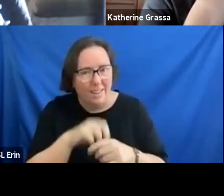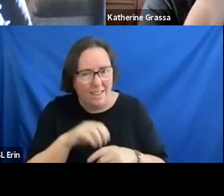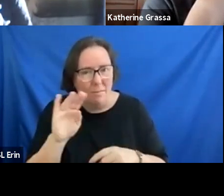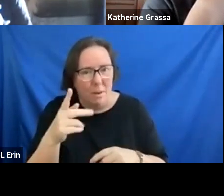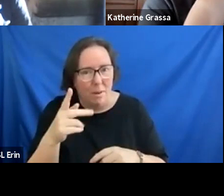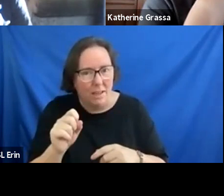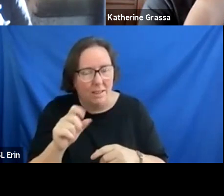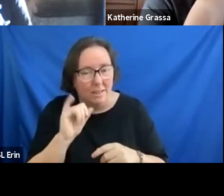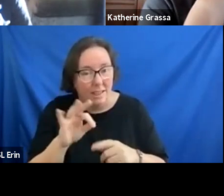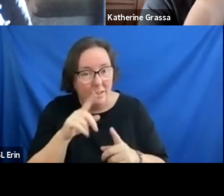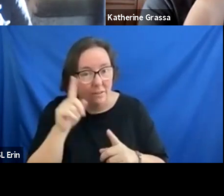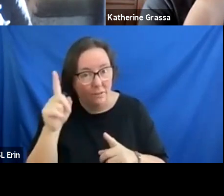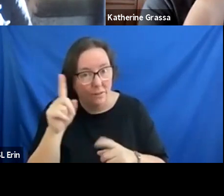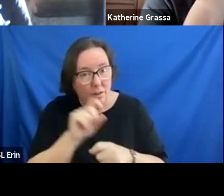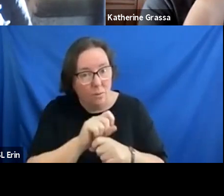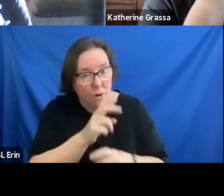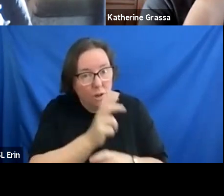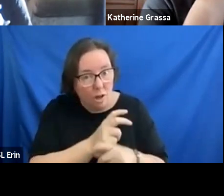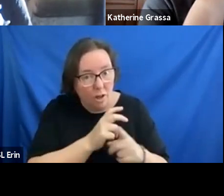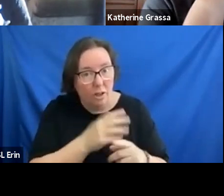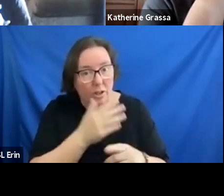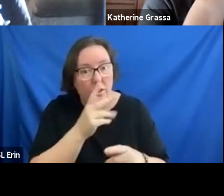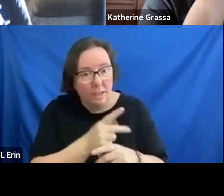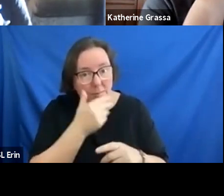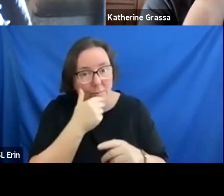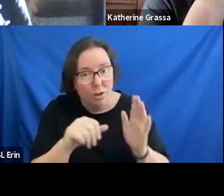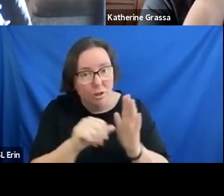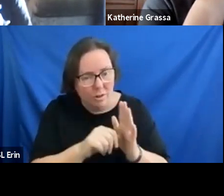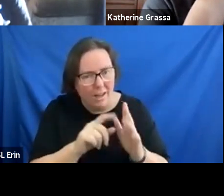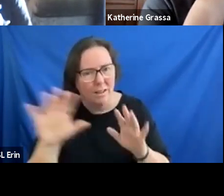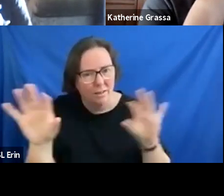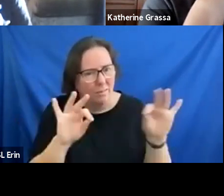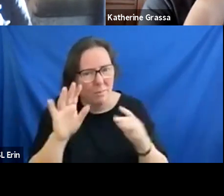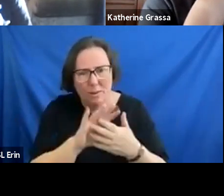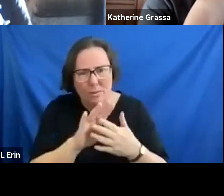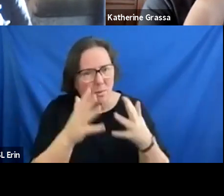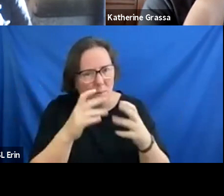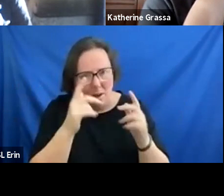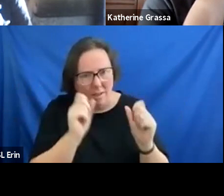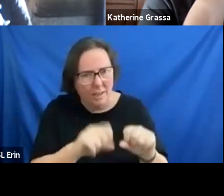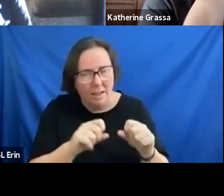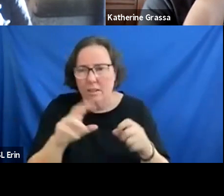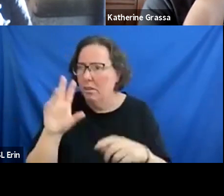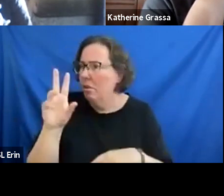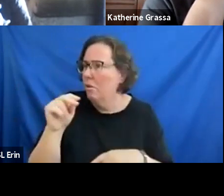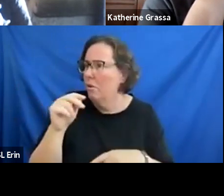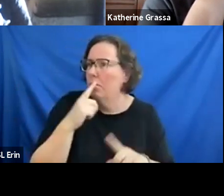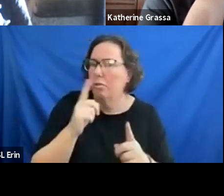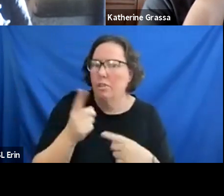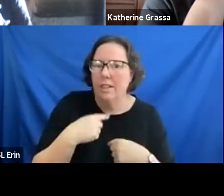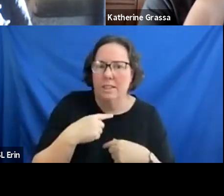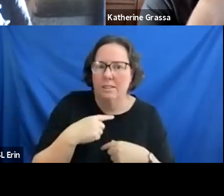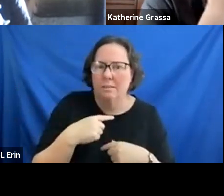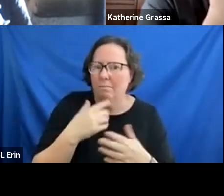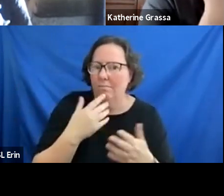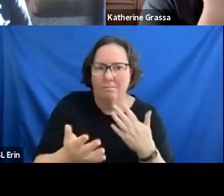long as you work hard, keep your excellent grade, you can go to school you want. No, my daughter answered.